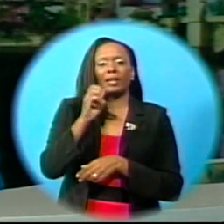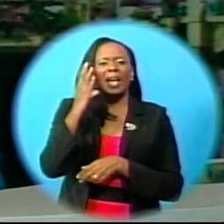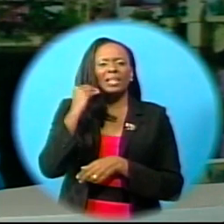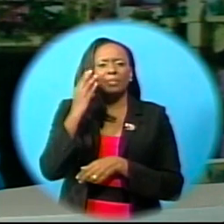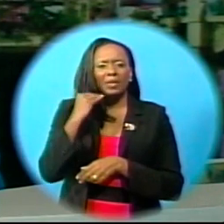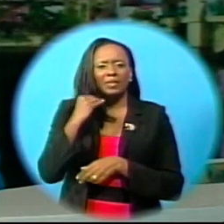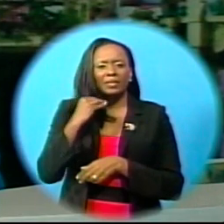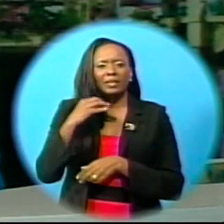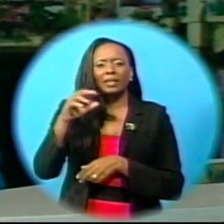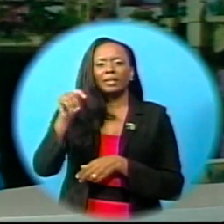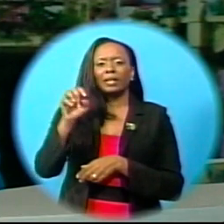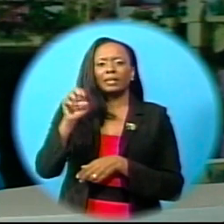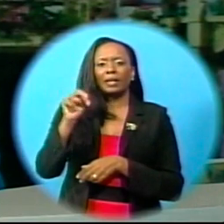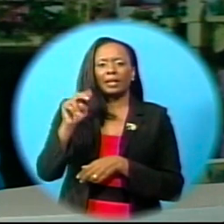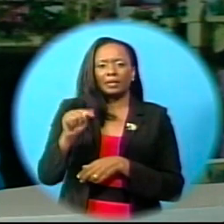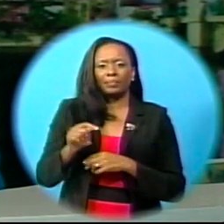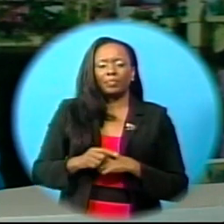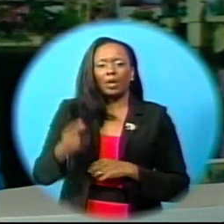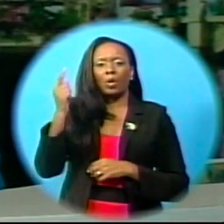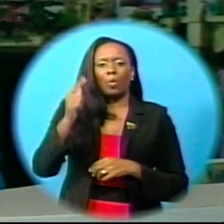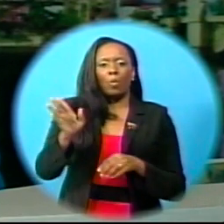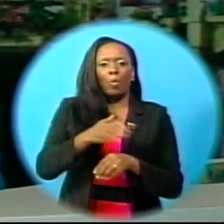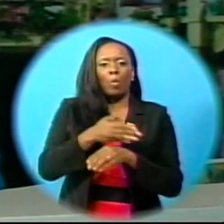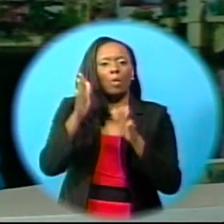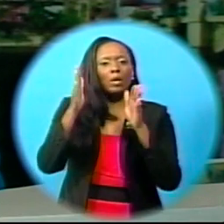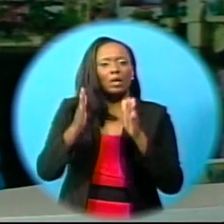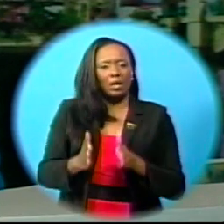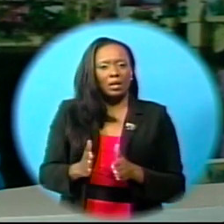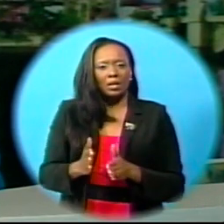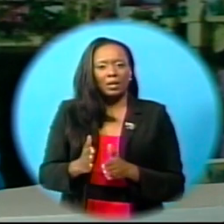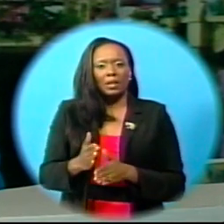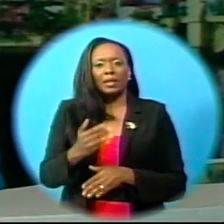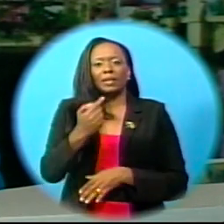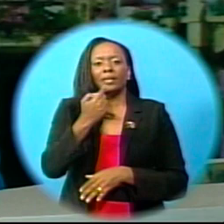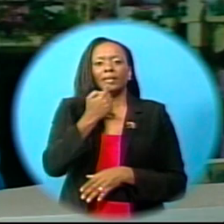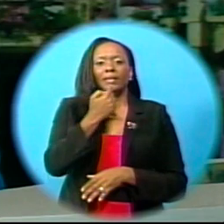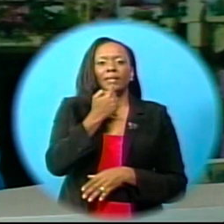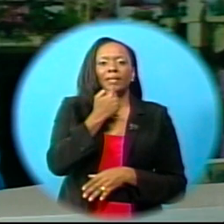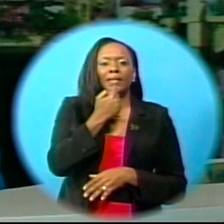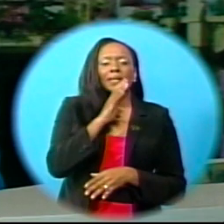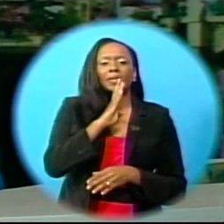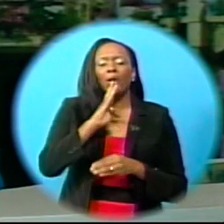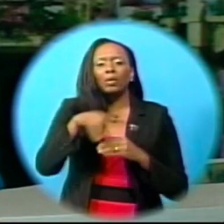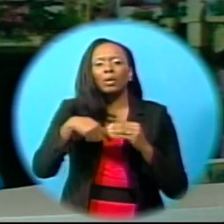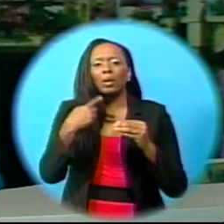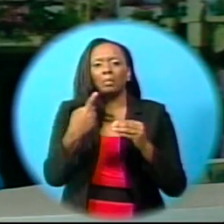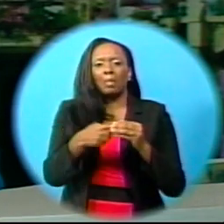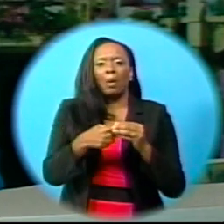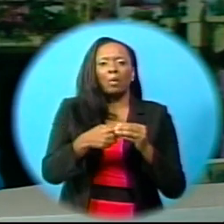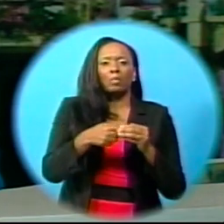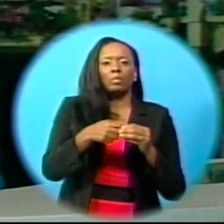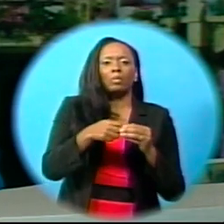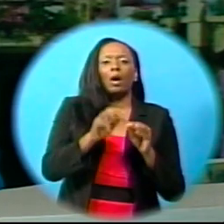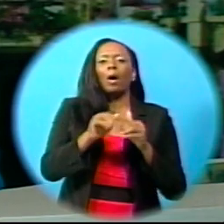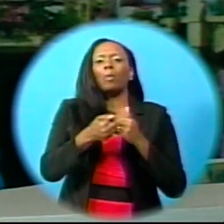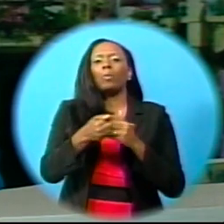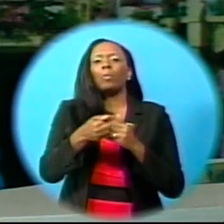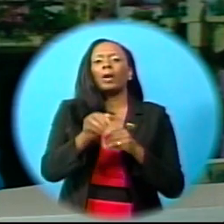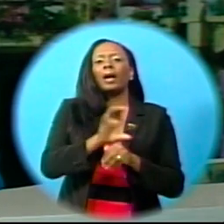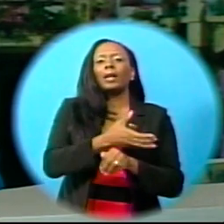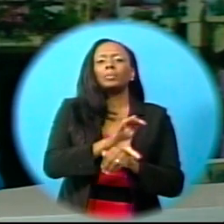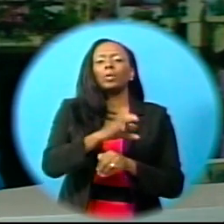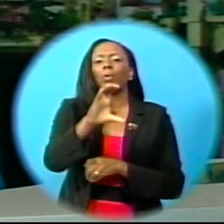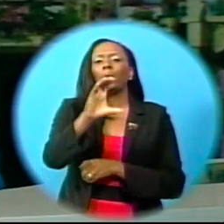festival. During a press conference to launch their start, artist Billboard weighed in on local debates on the originality of